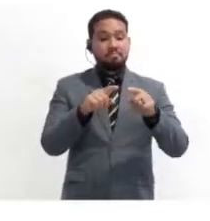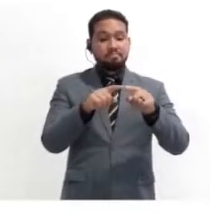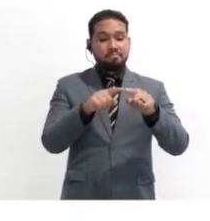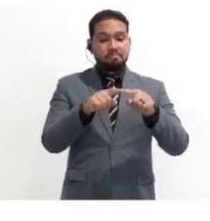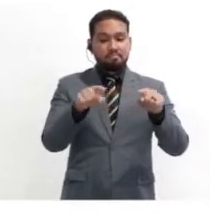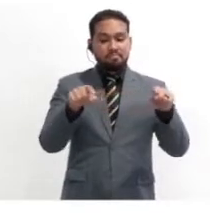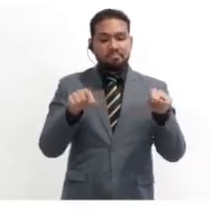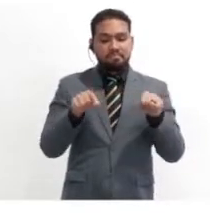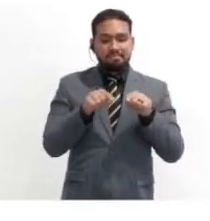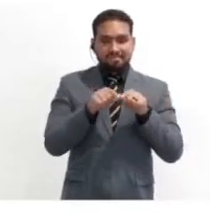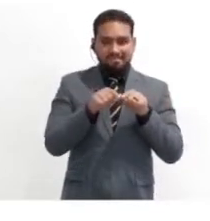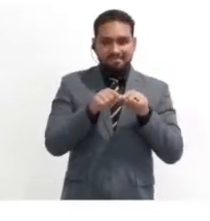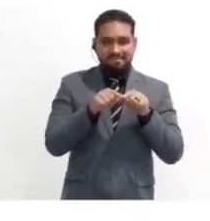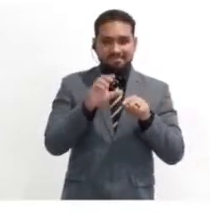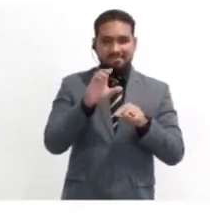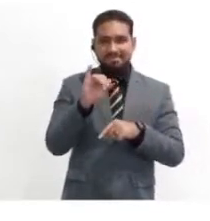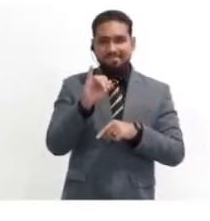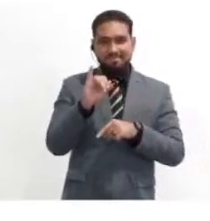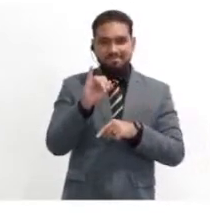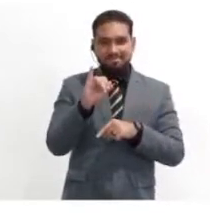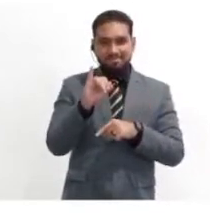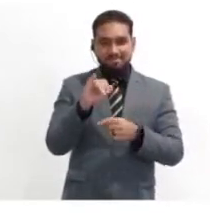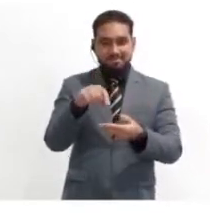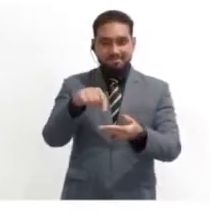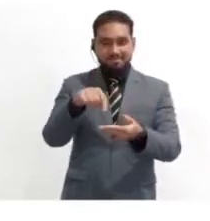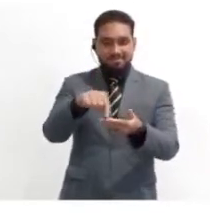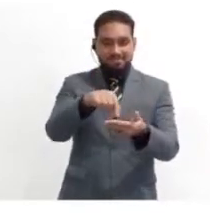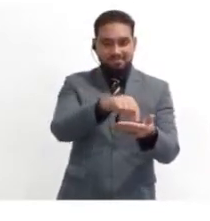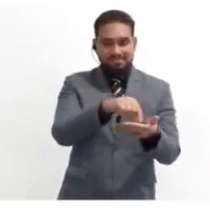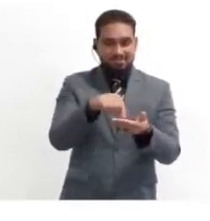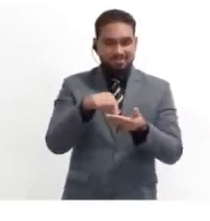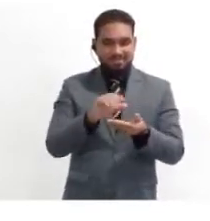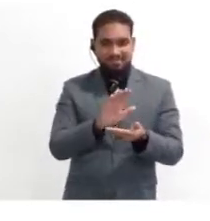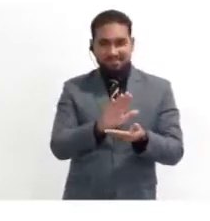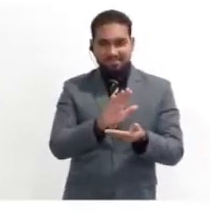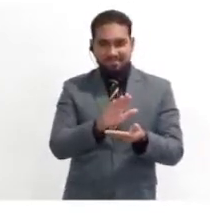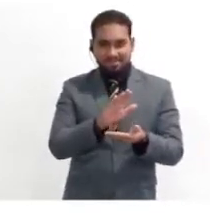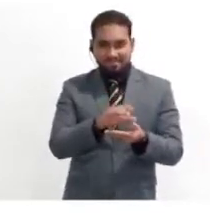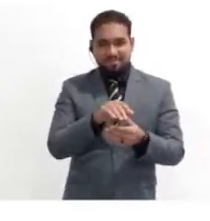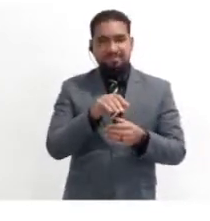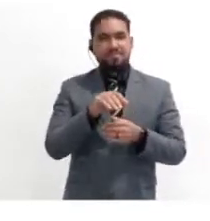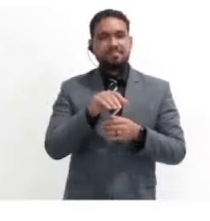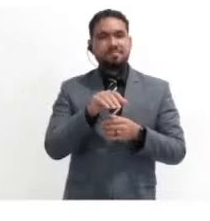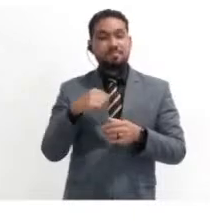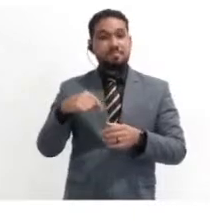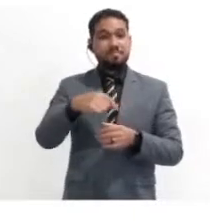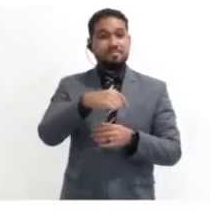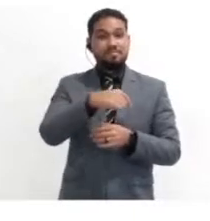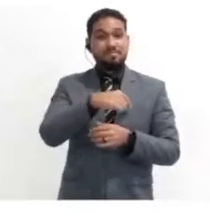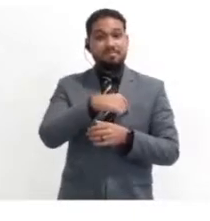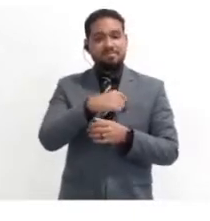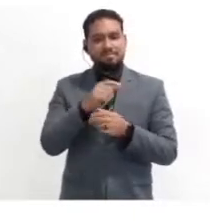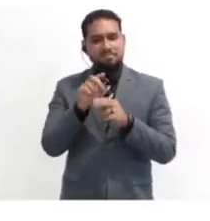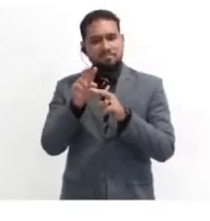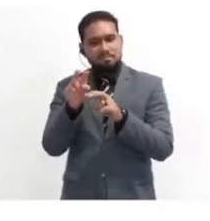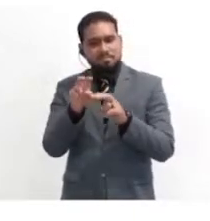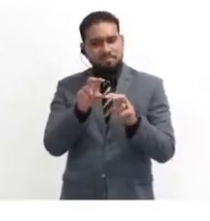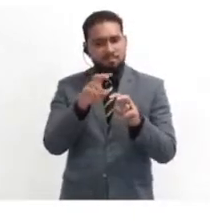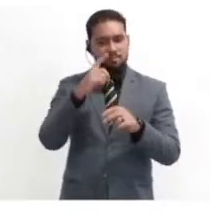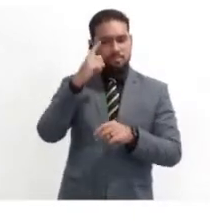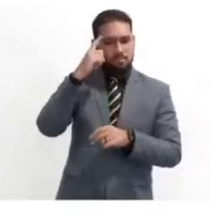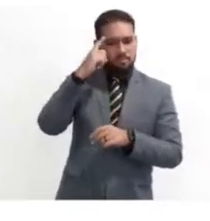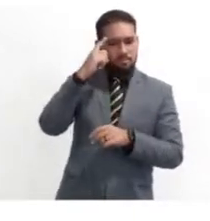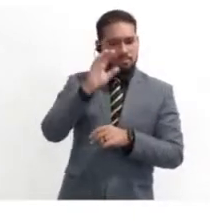technology. And when you think of printed circuit boards, typically you're thinking of an assembly at a board level where all